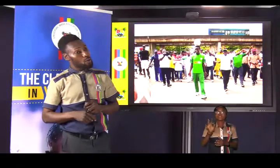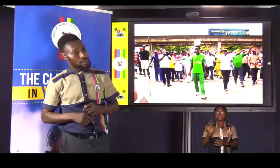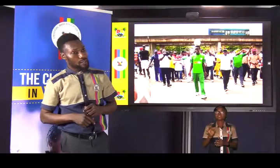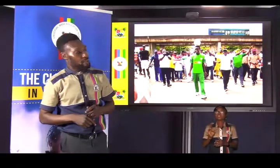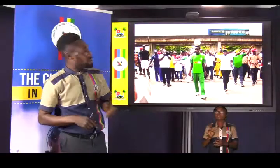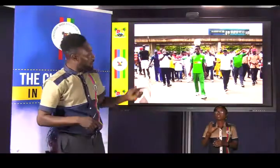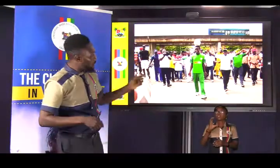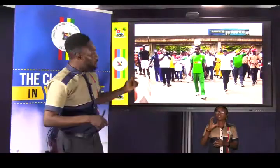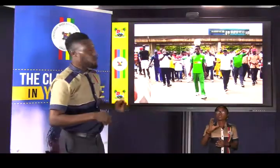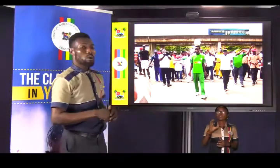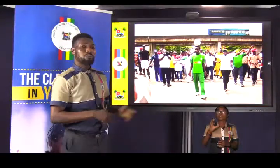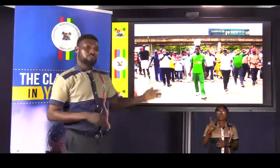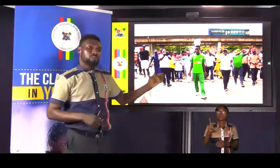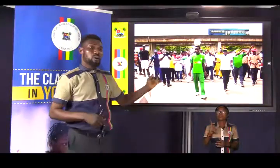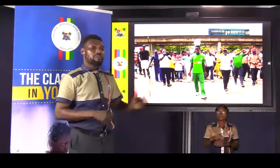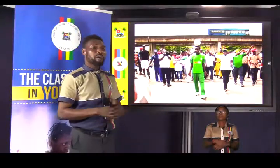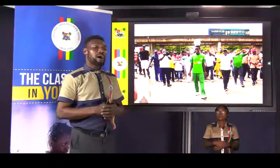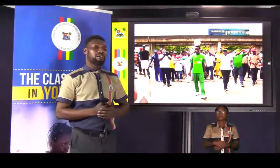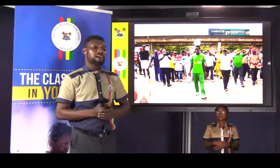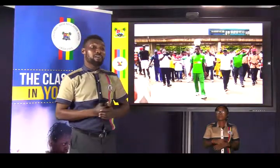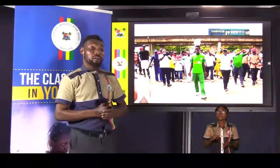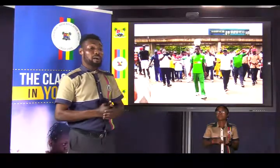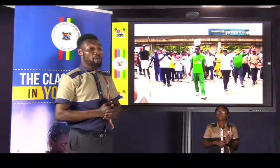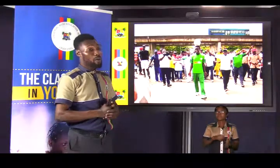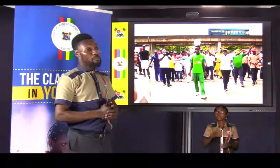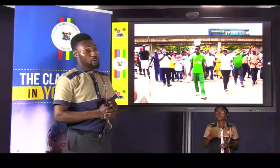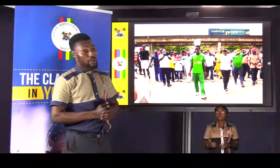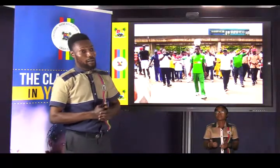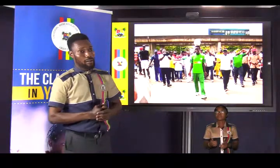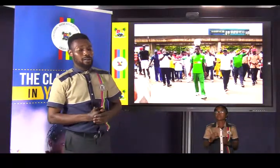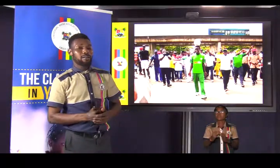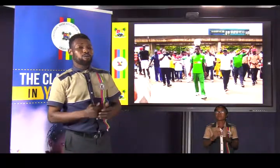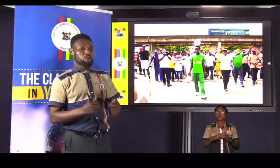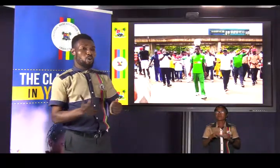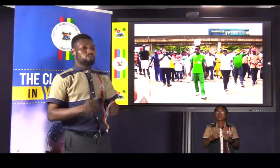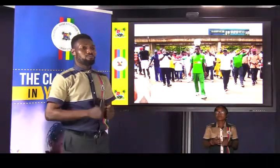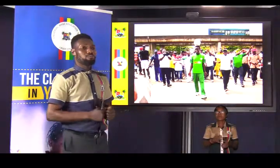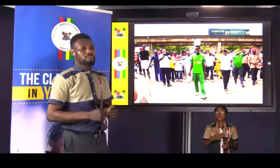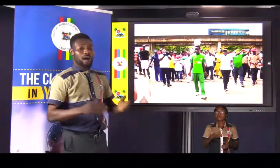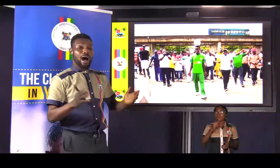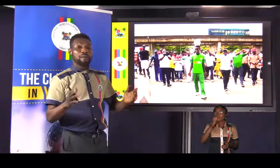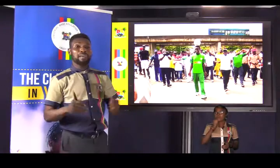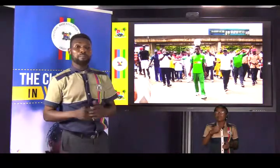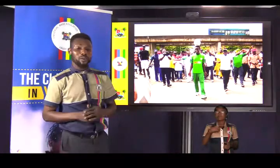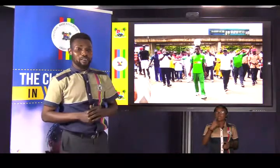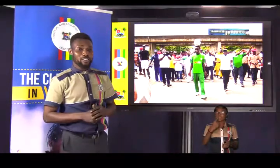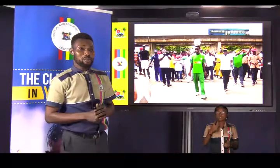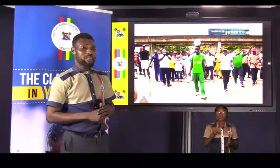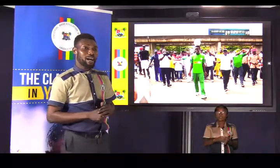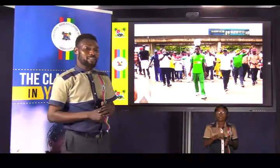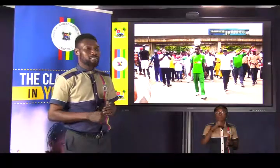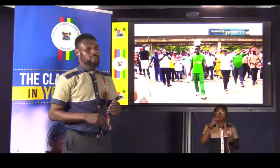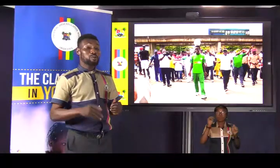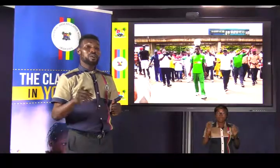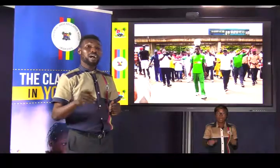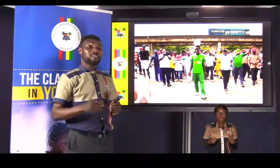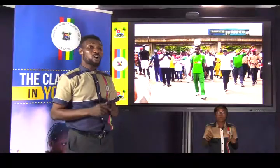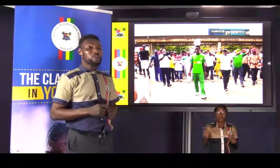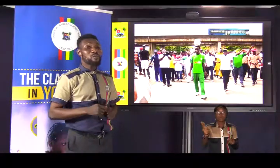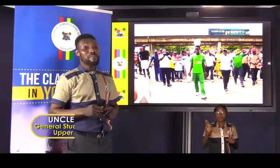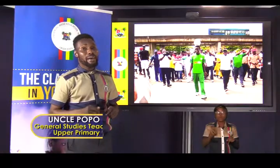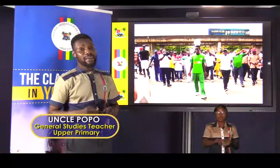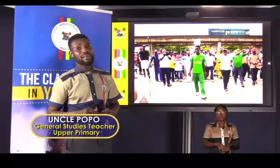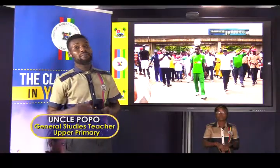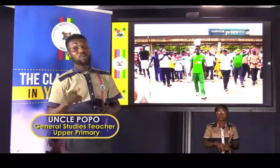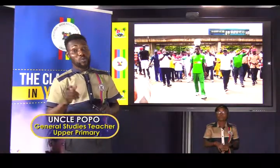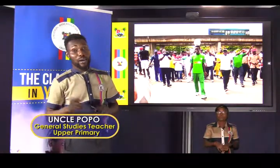48 kilometers. So it's one of another record breaker. So I'm imploring you that you can